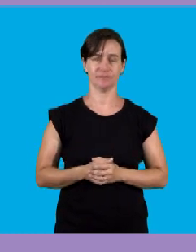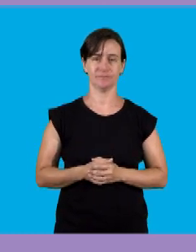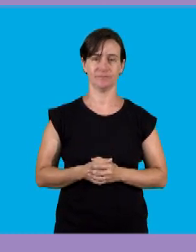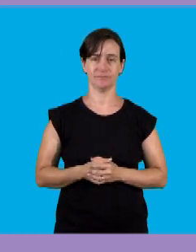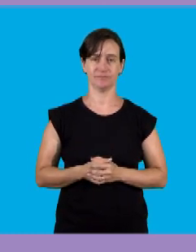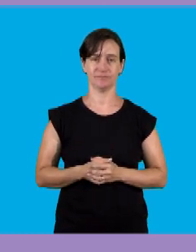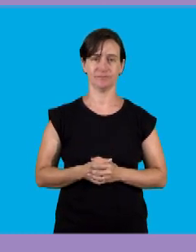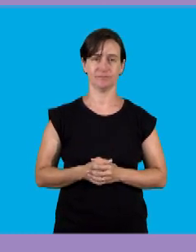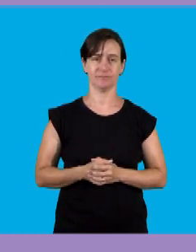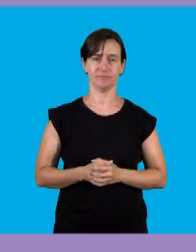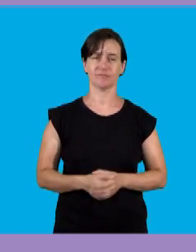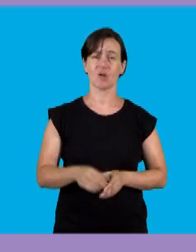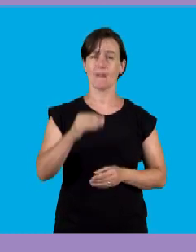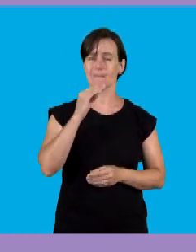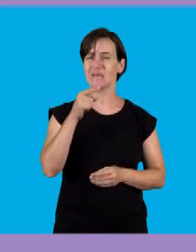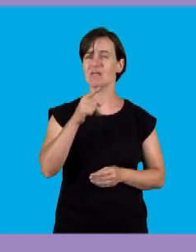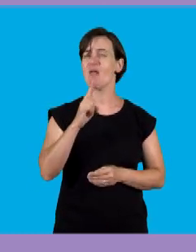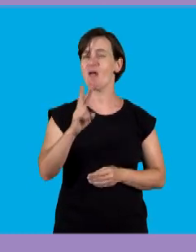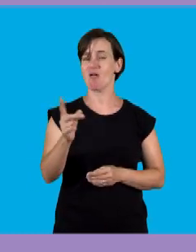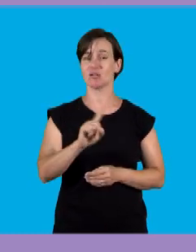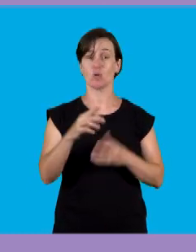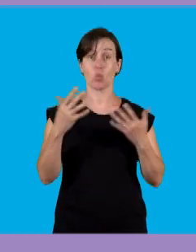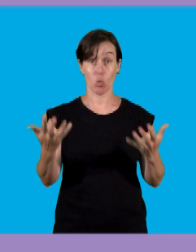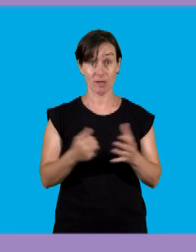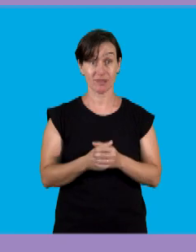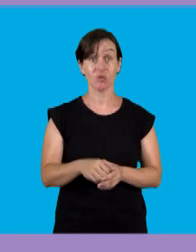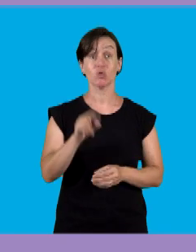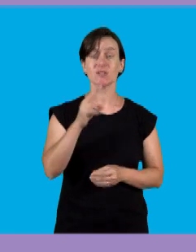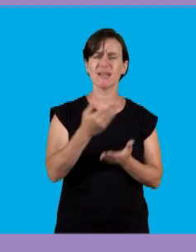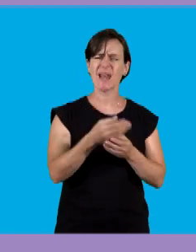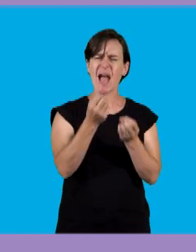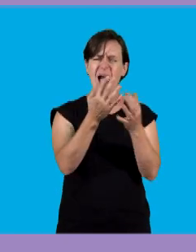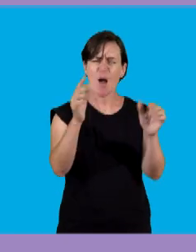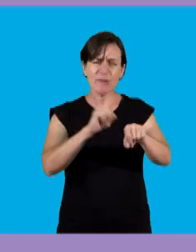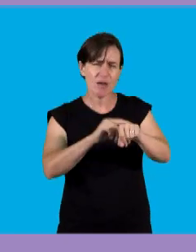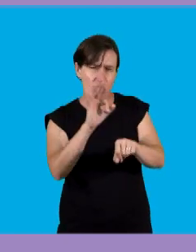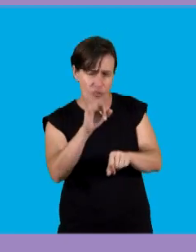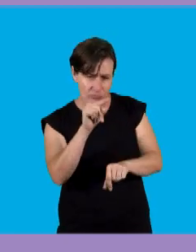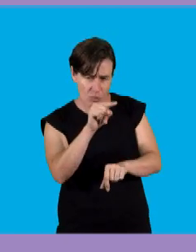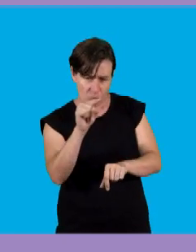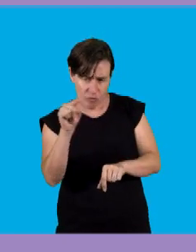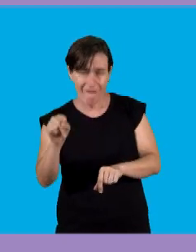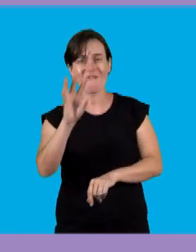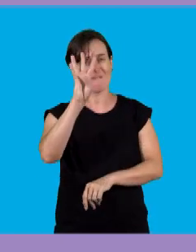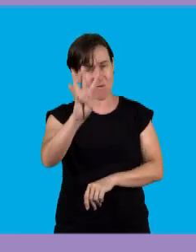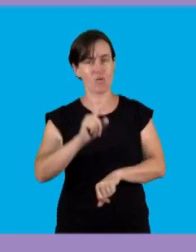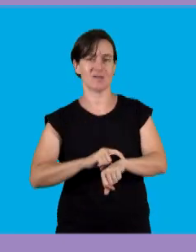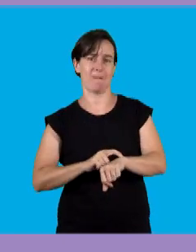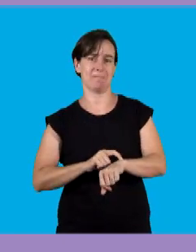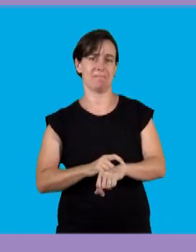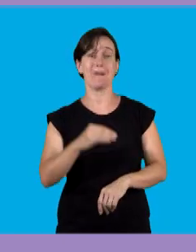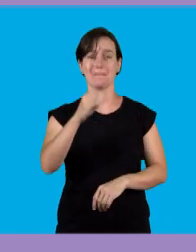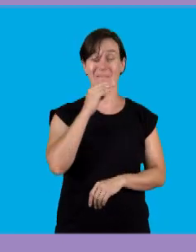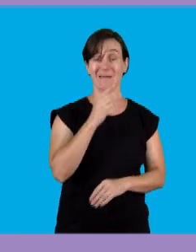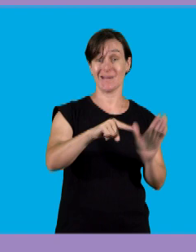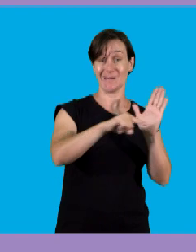by a 3. And what does this give us there? We can see that 3 is appearing there 4 times, which means 3 has